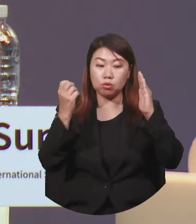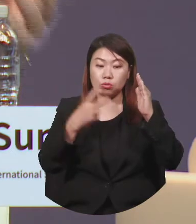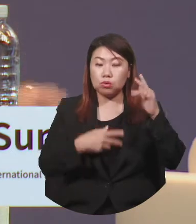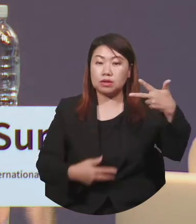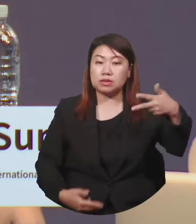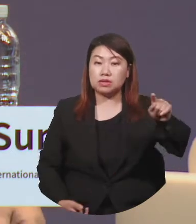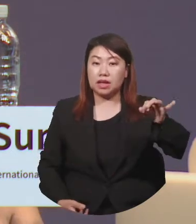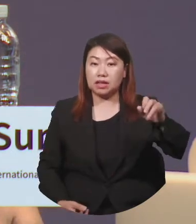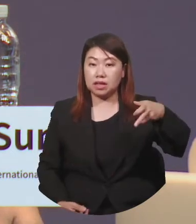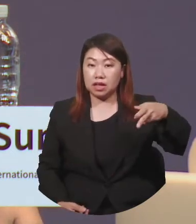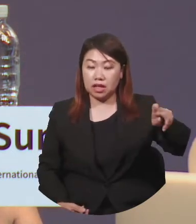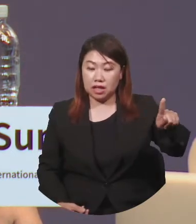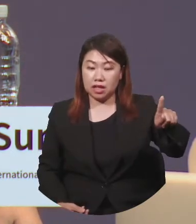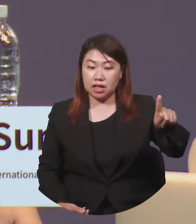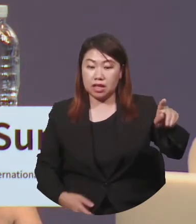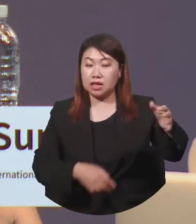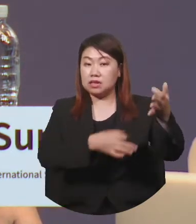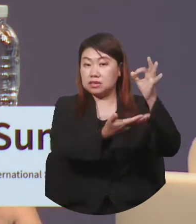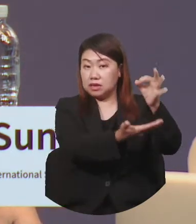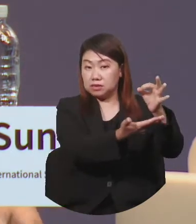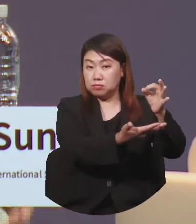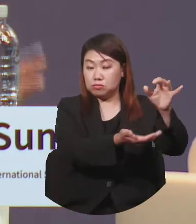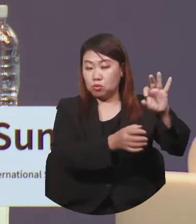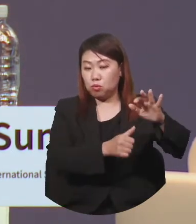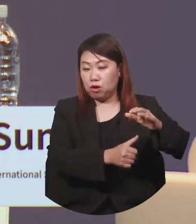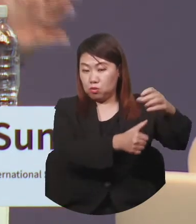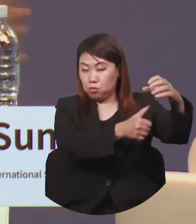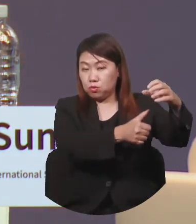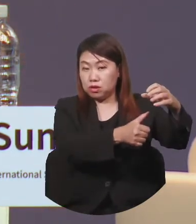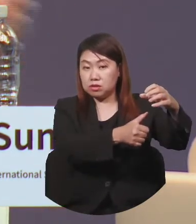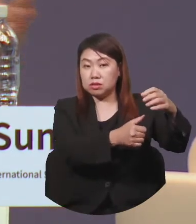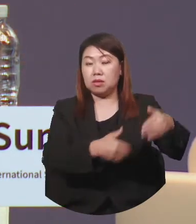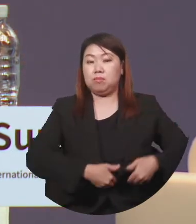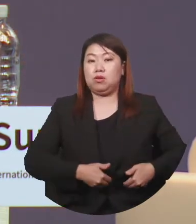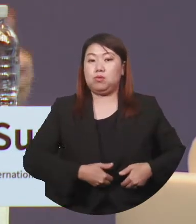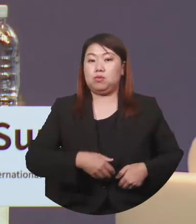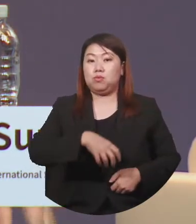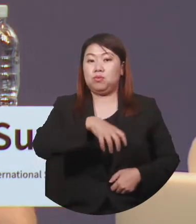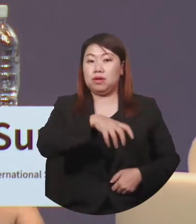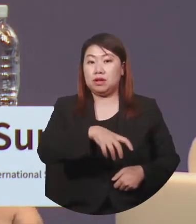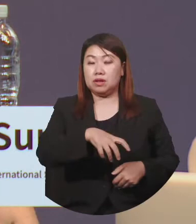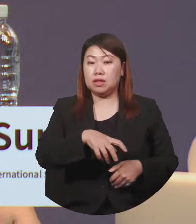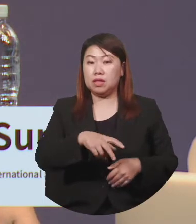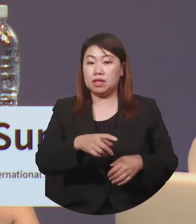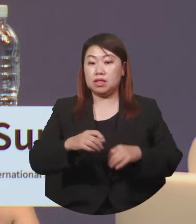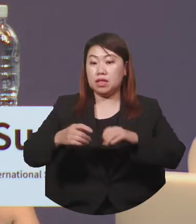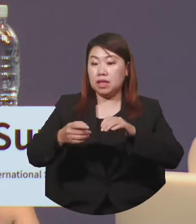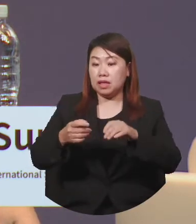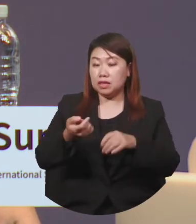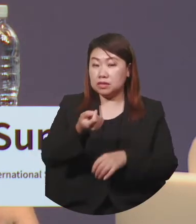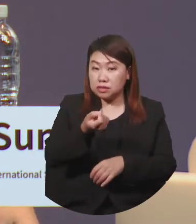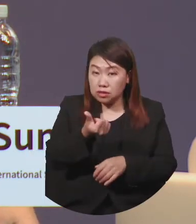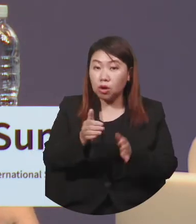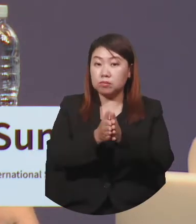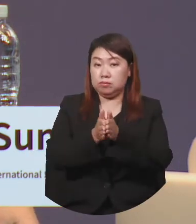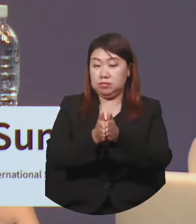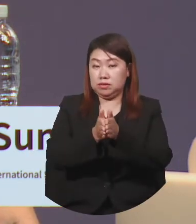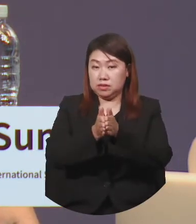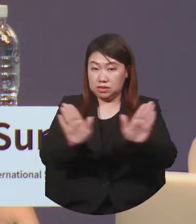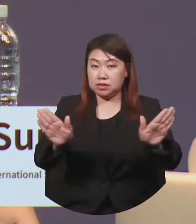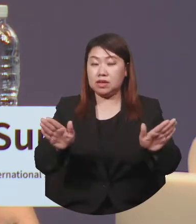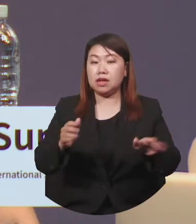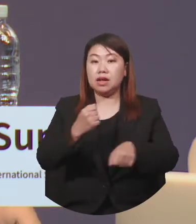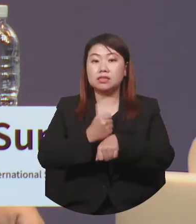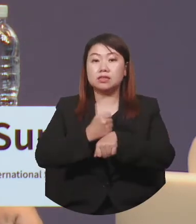or Silicon Valley, wherever. So we are deeply discussing, KOICA and JICA is deeply discussing about that.